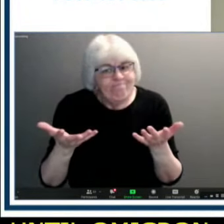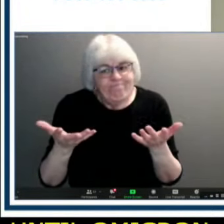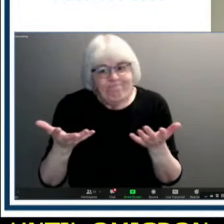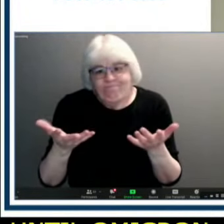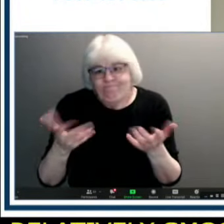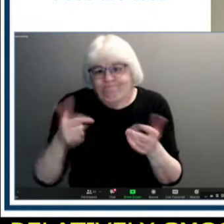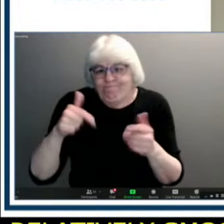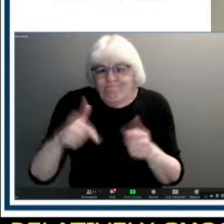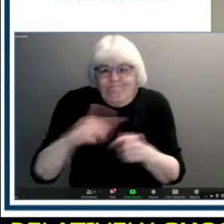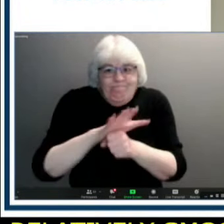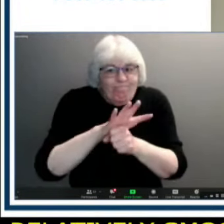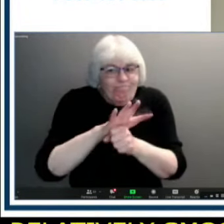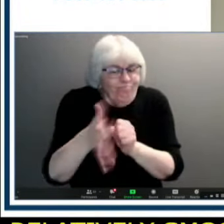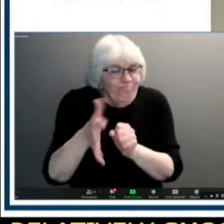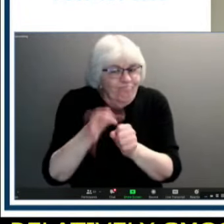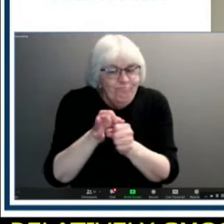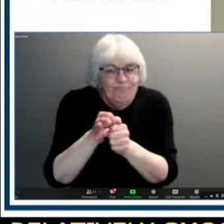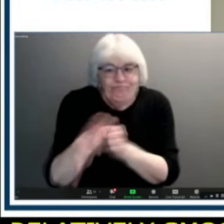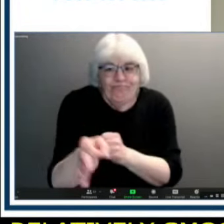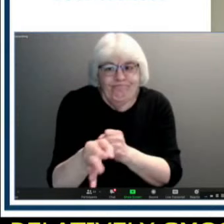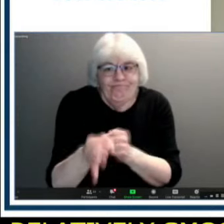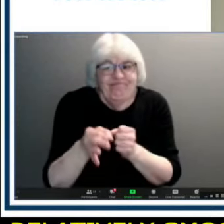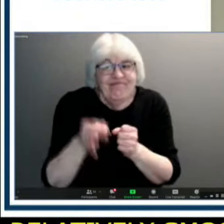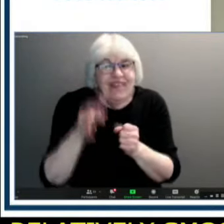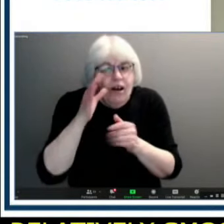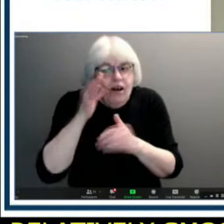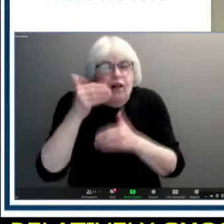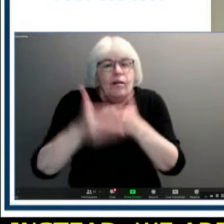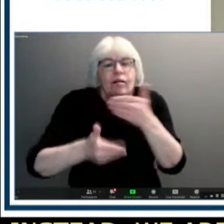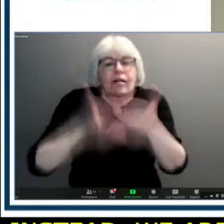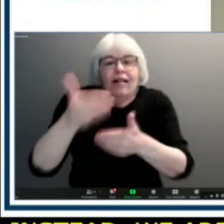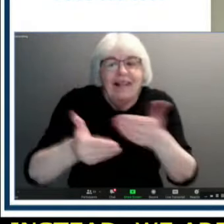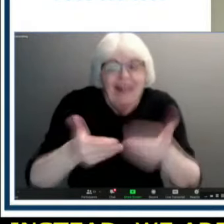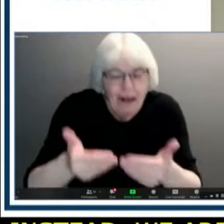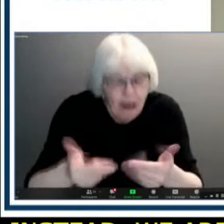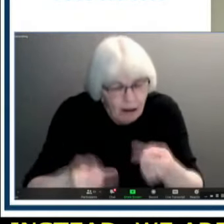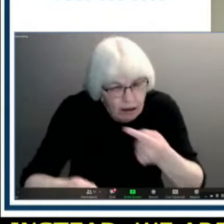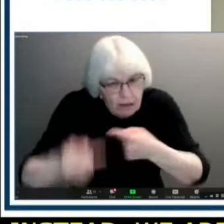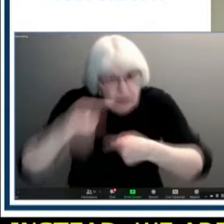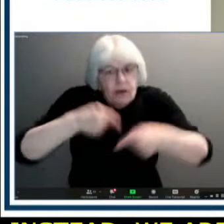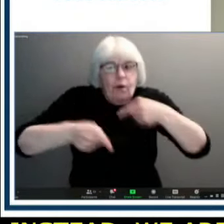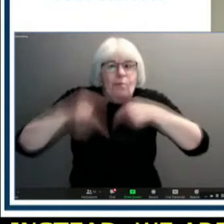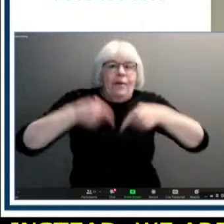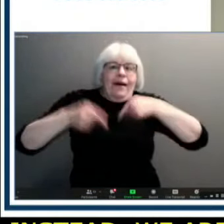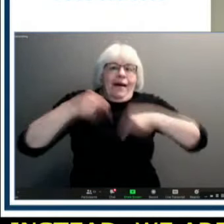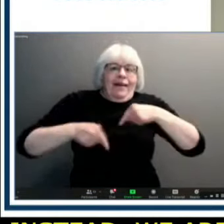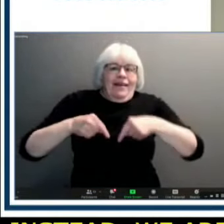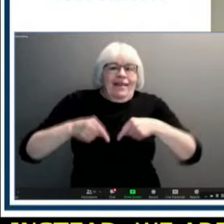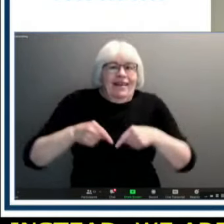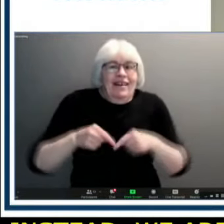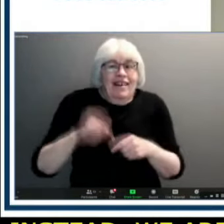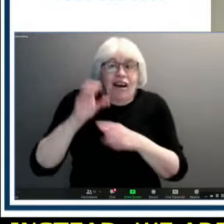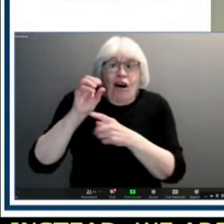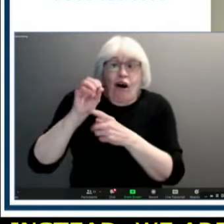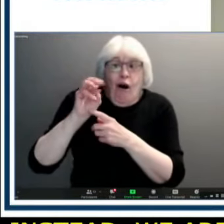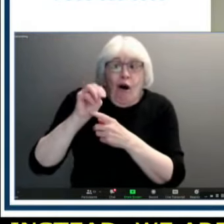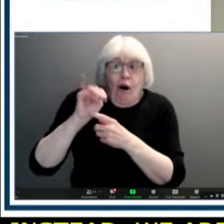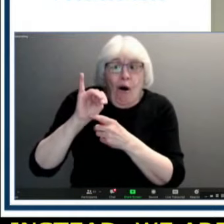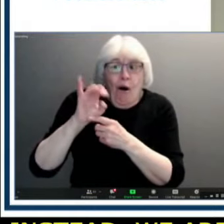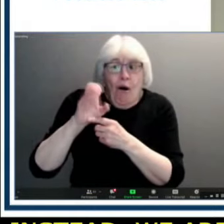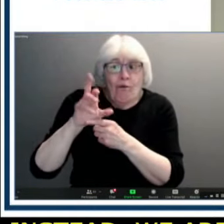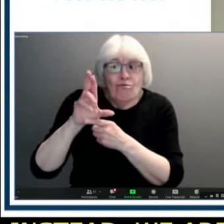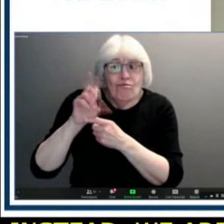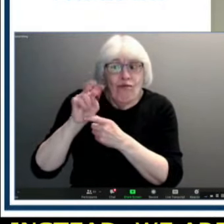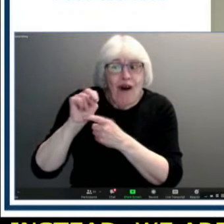unfortunately, not forwards. What we know about the Omicron variant is impacting our